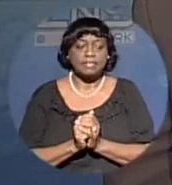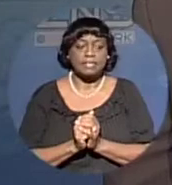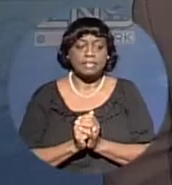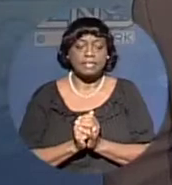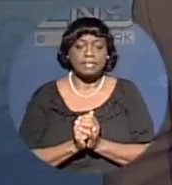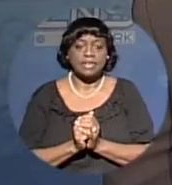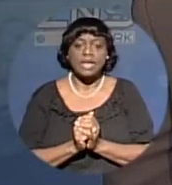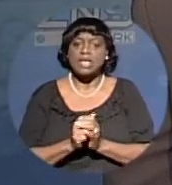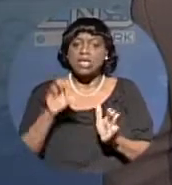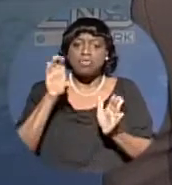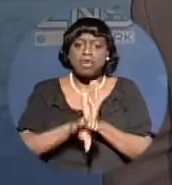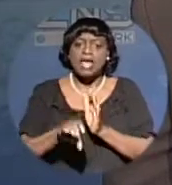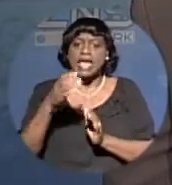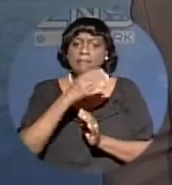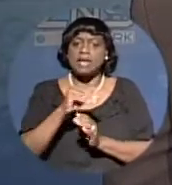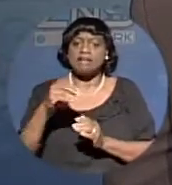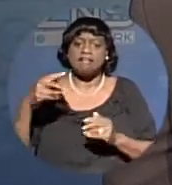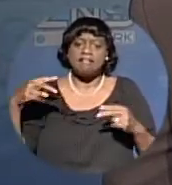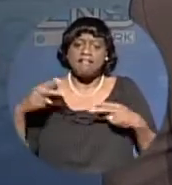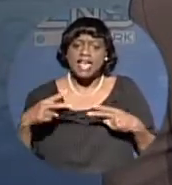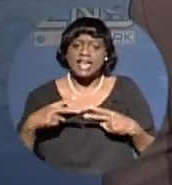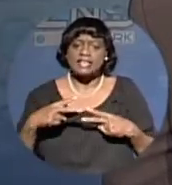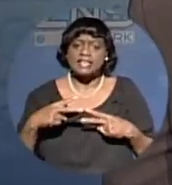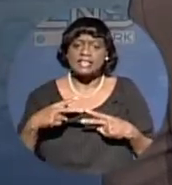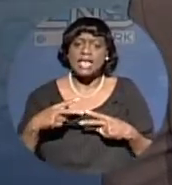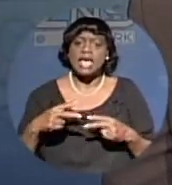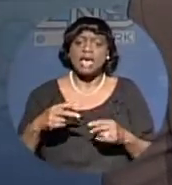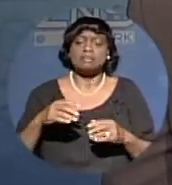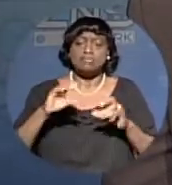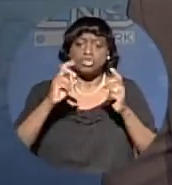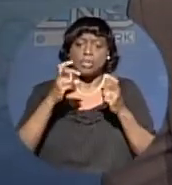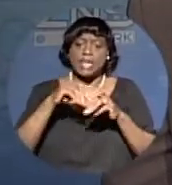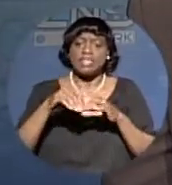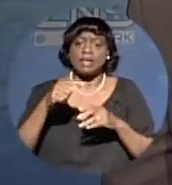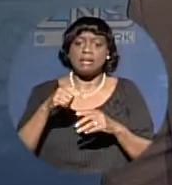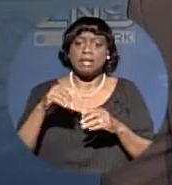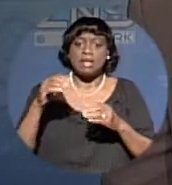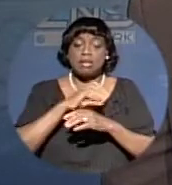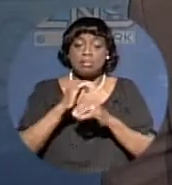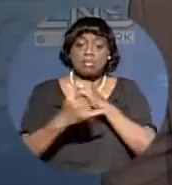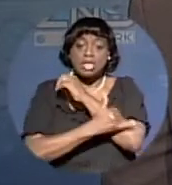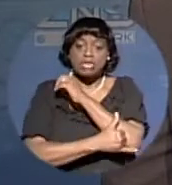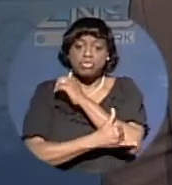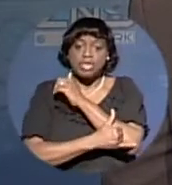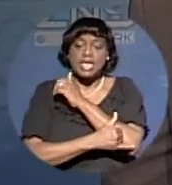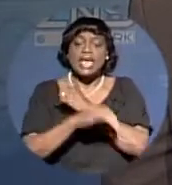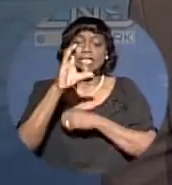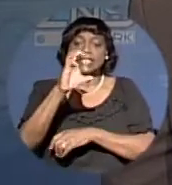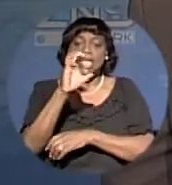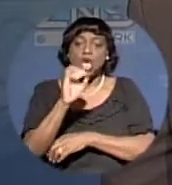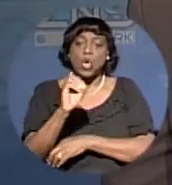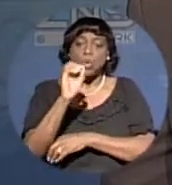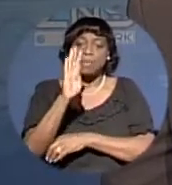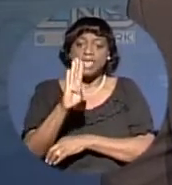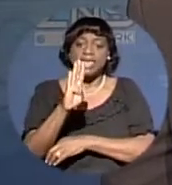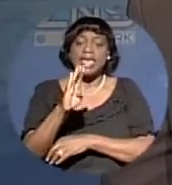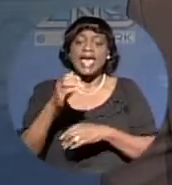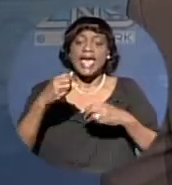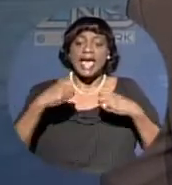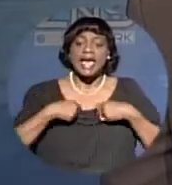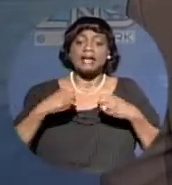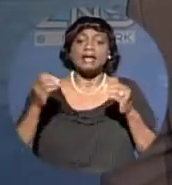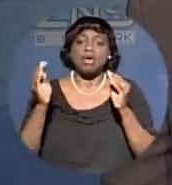with crime and violence such a timely topic in the country, the College of the Bahamas hosted a one-day symposium at its campus in Oaksfield on that same